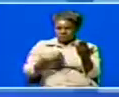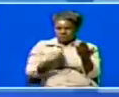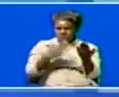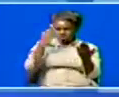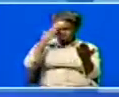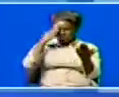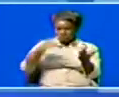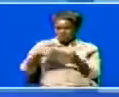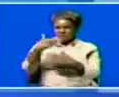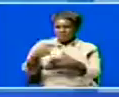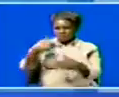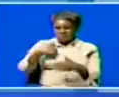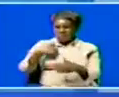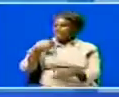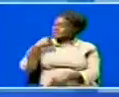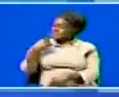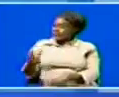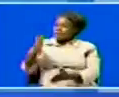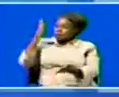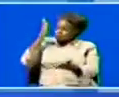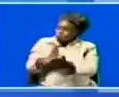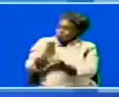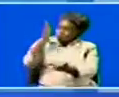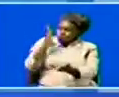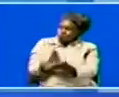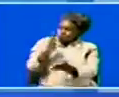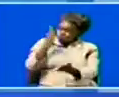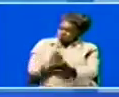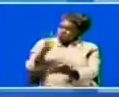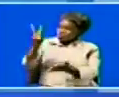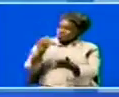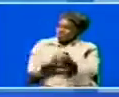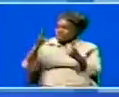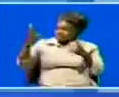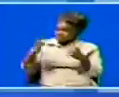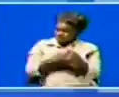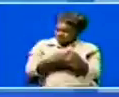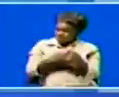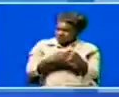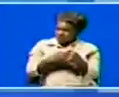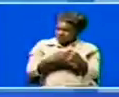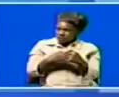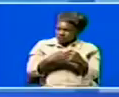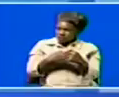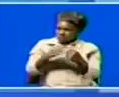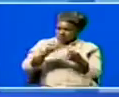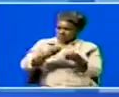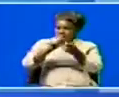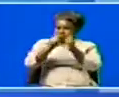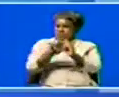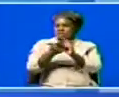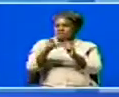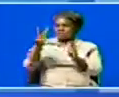next. And I'm definitely telling you for a fact, based on all the music spaces I've been around and all the artists since 2015, that's when the revolution began.